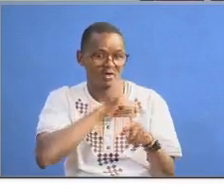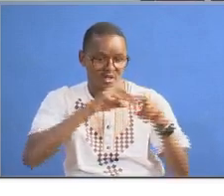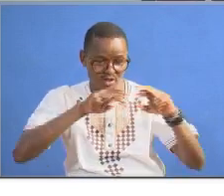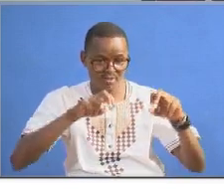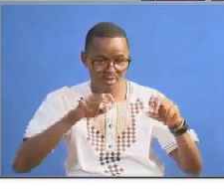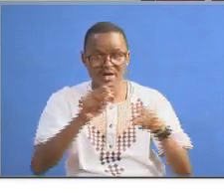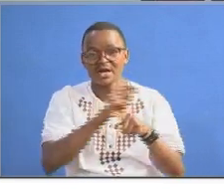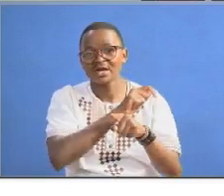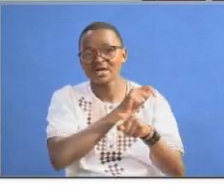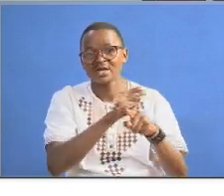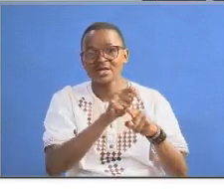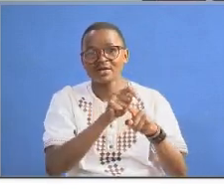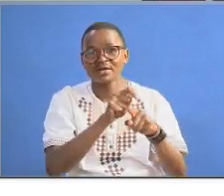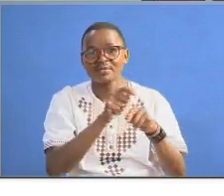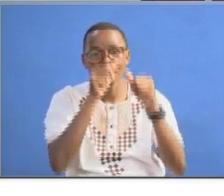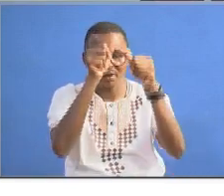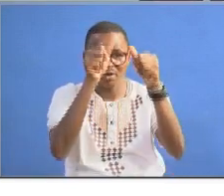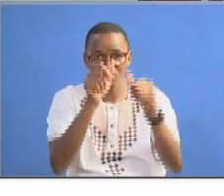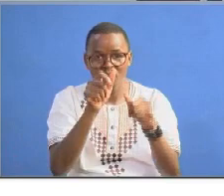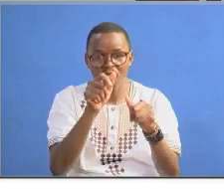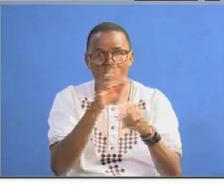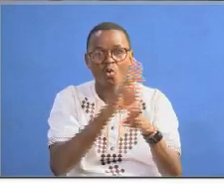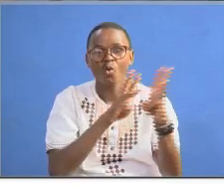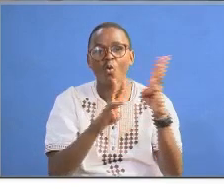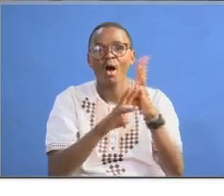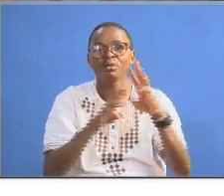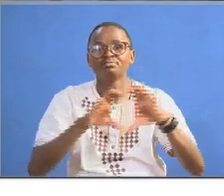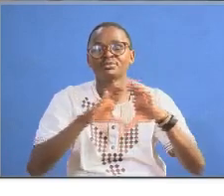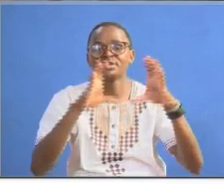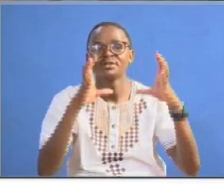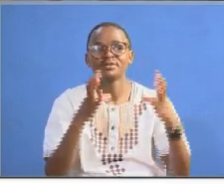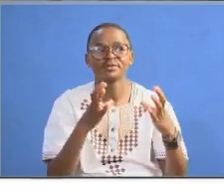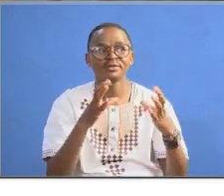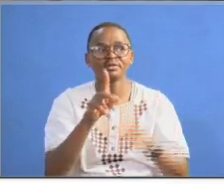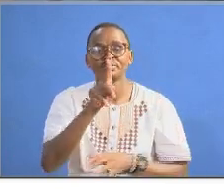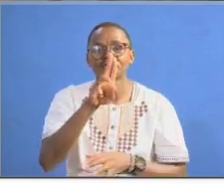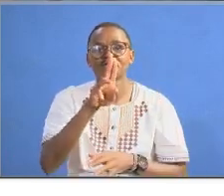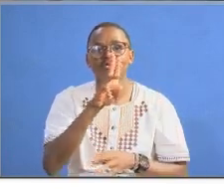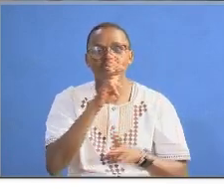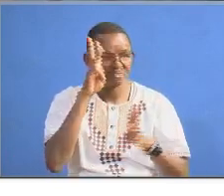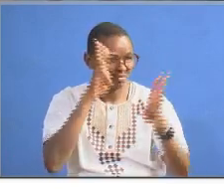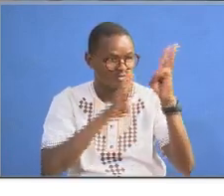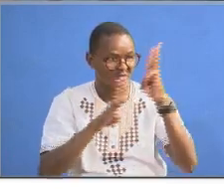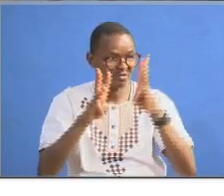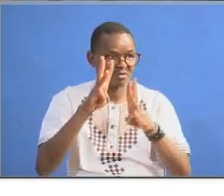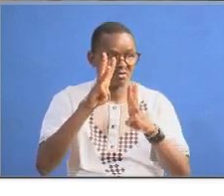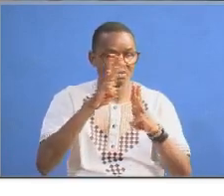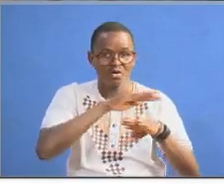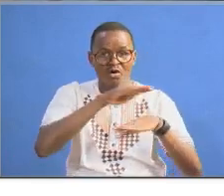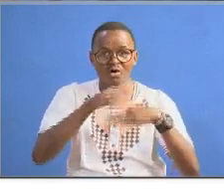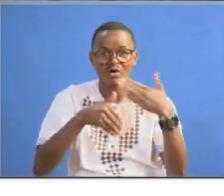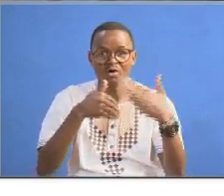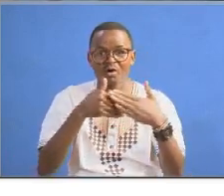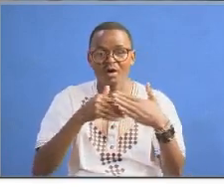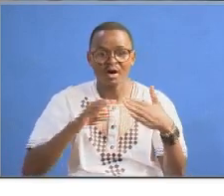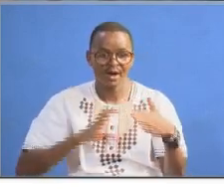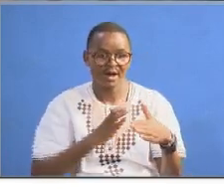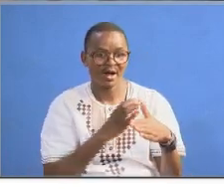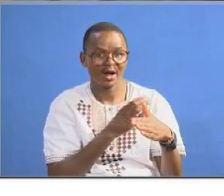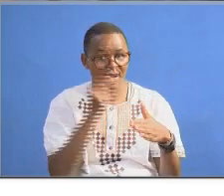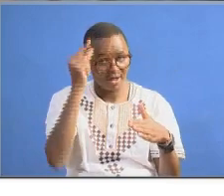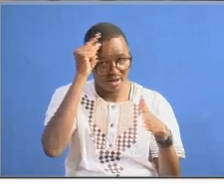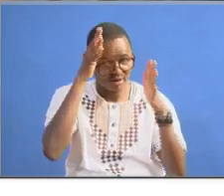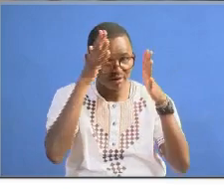and training that has been published is world class. At Kenyatta University, we are not worried about this because all our